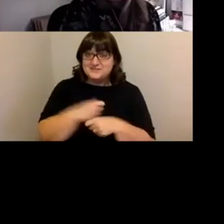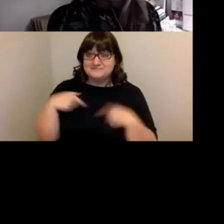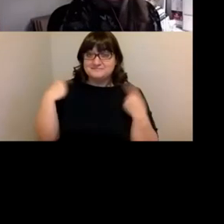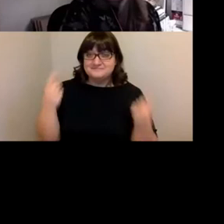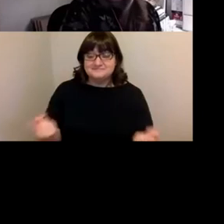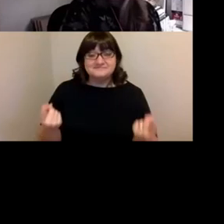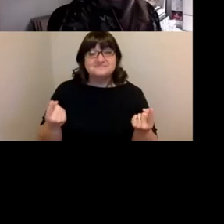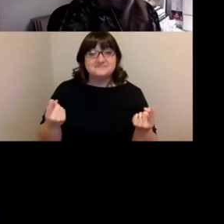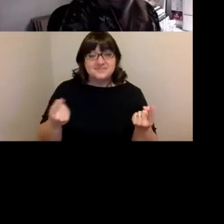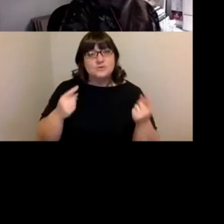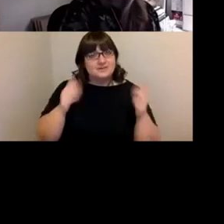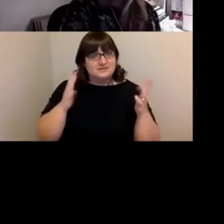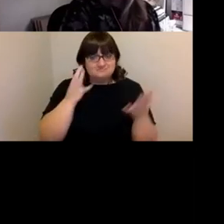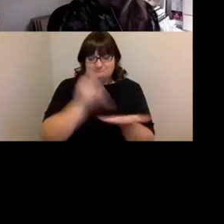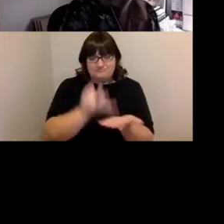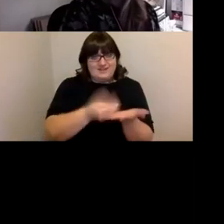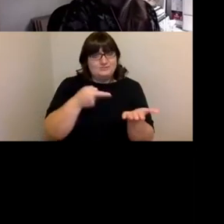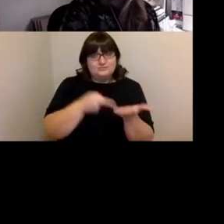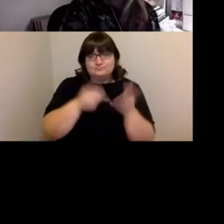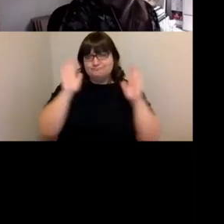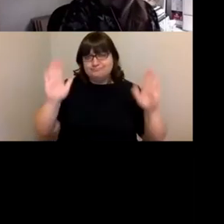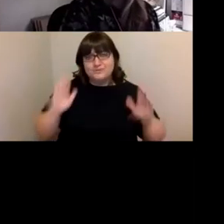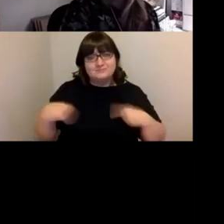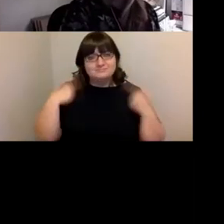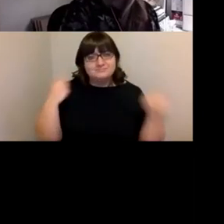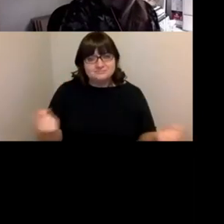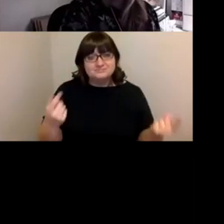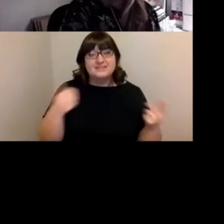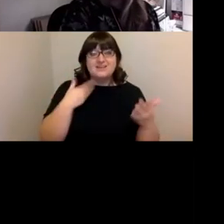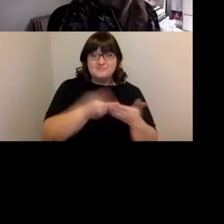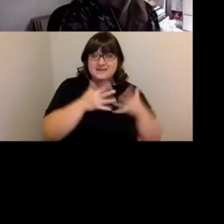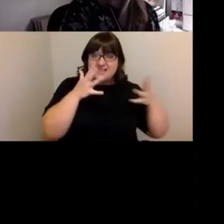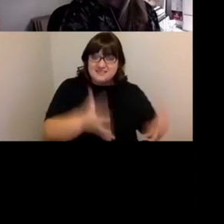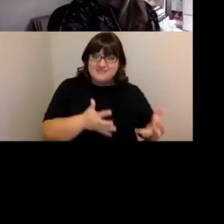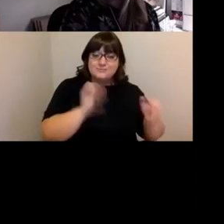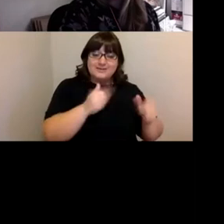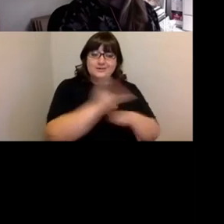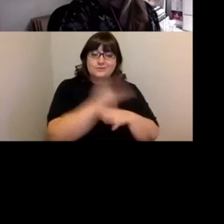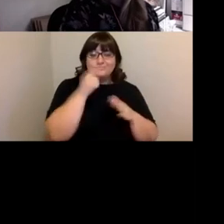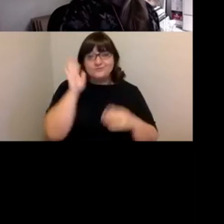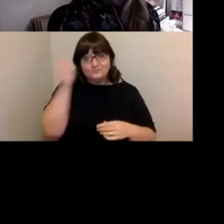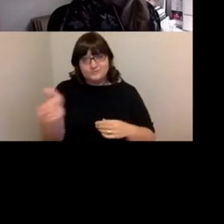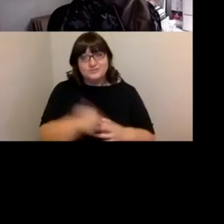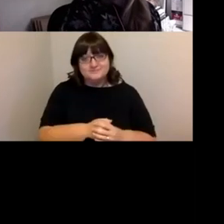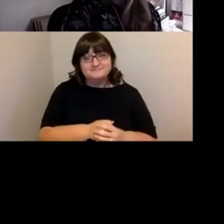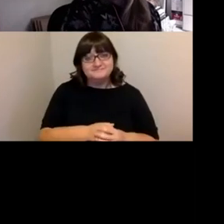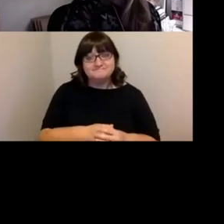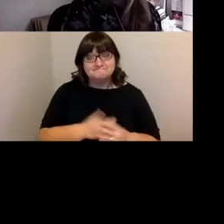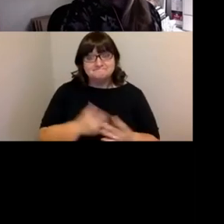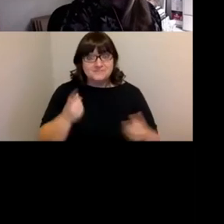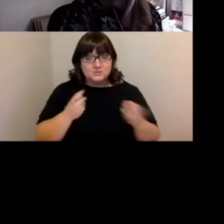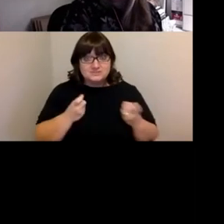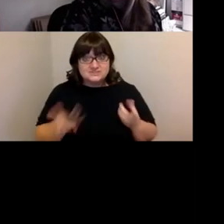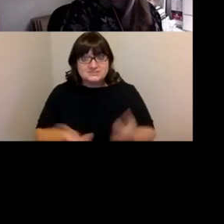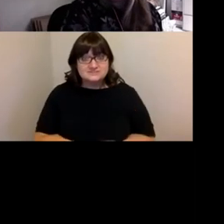year financially, ended the year with a surplus, and we are planning towards the future. So was there any questions?